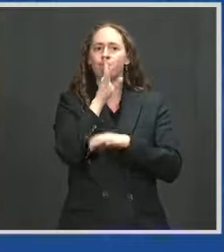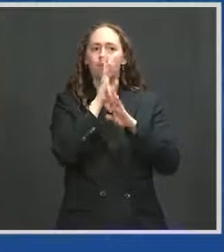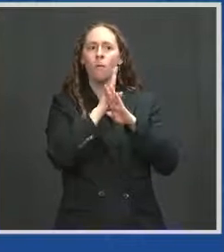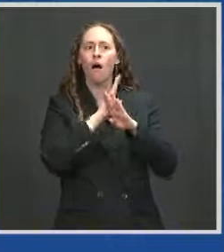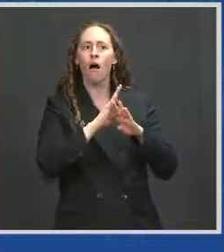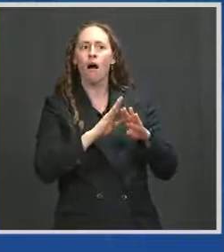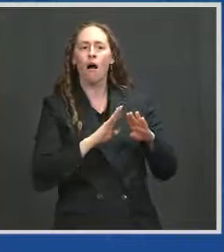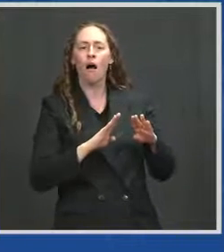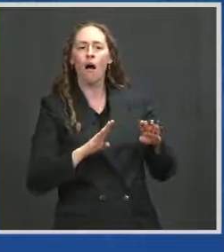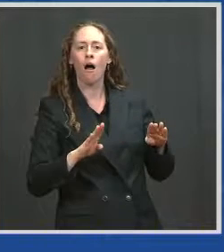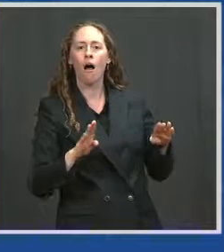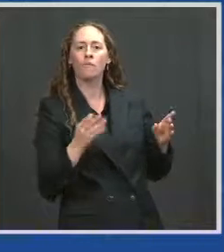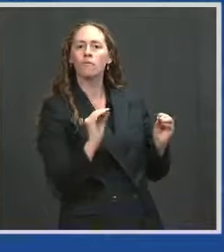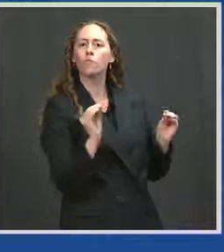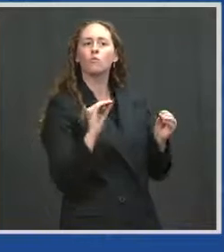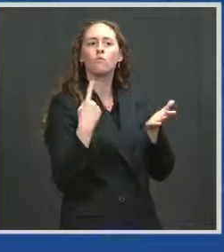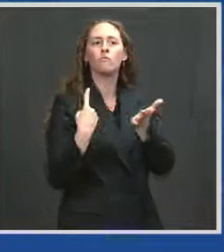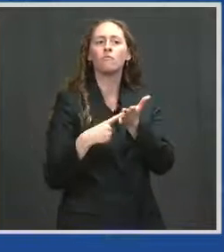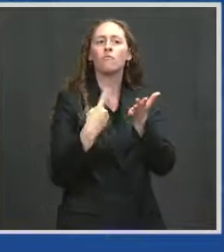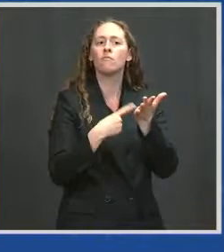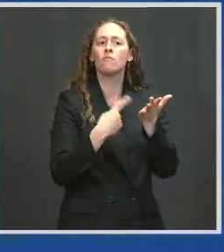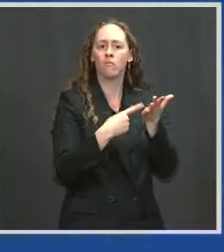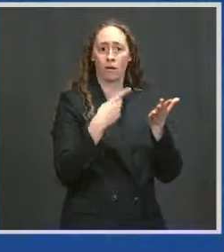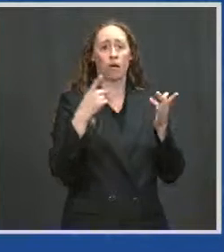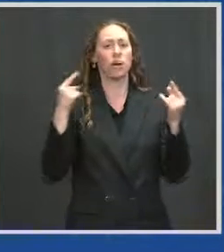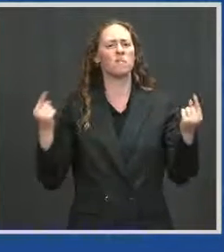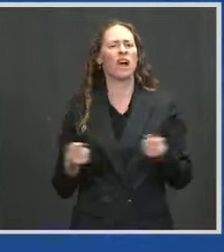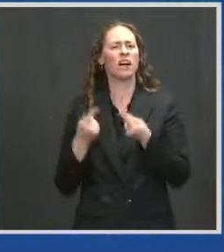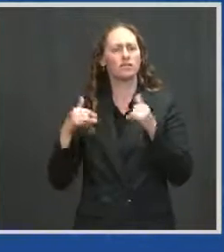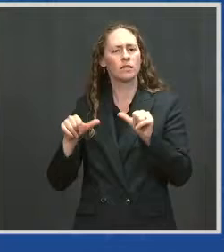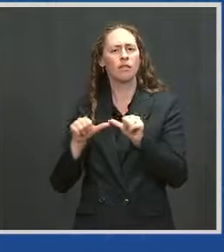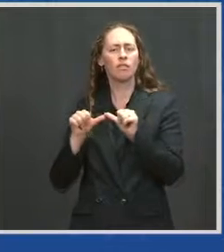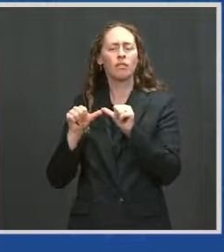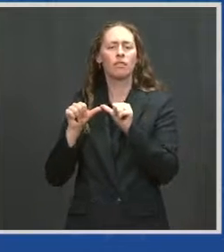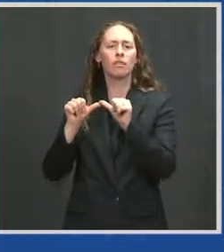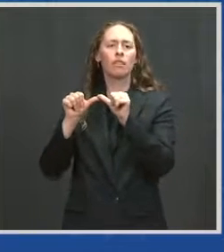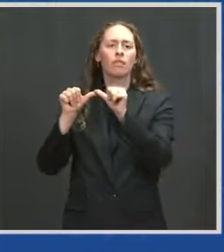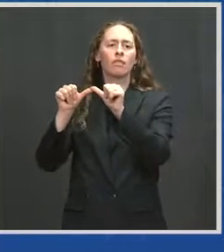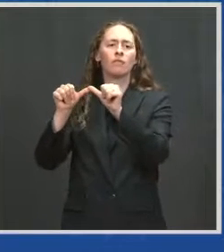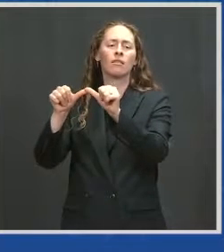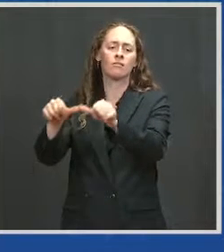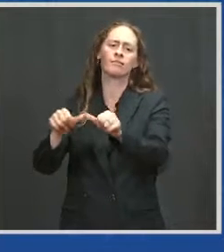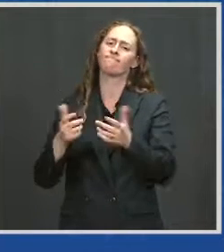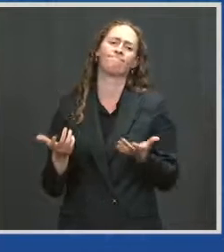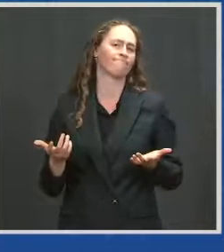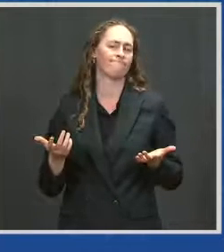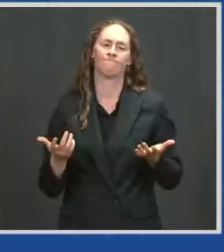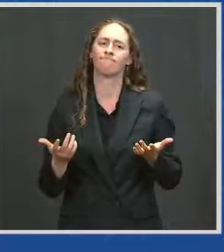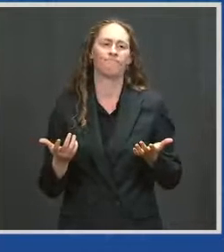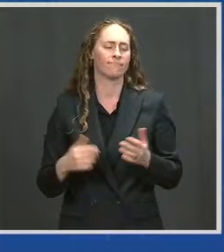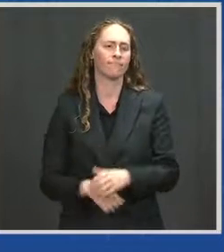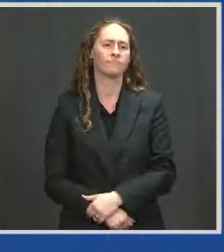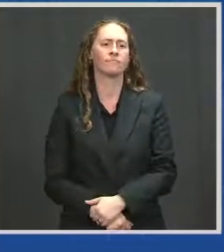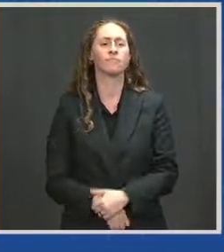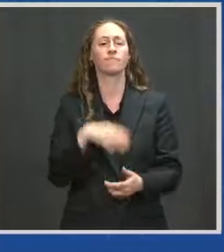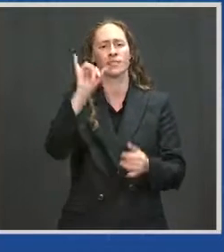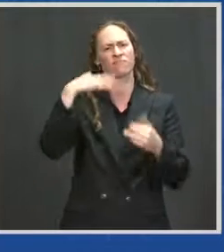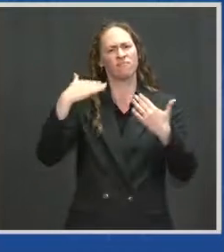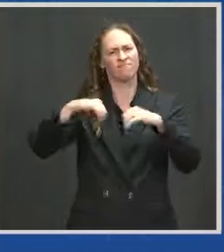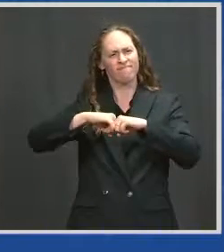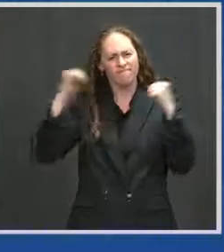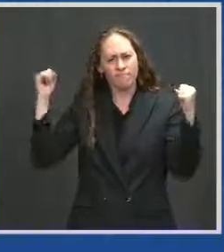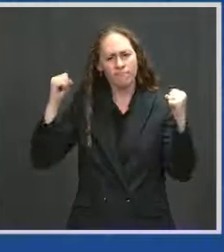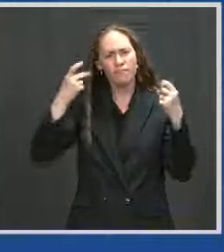And only, as painful as it is, only in remembrance do wounds heal. We just